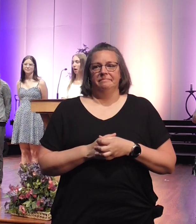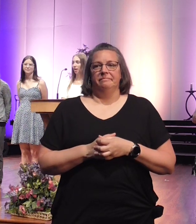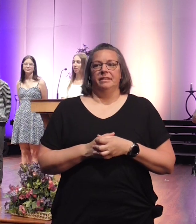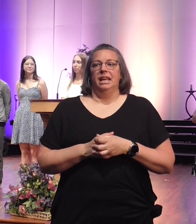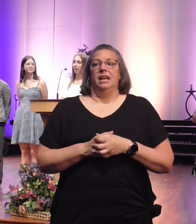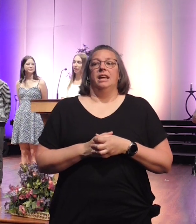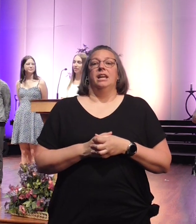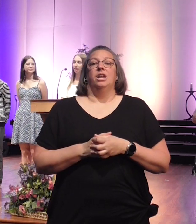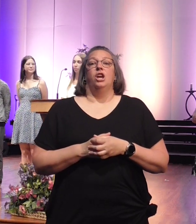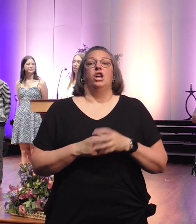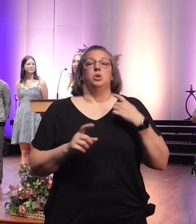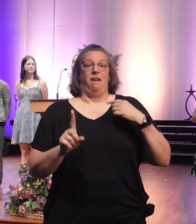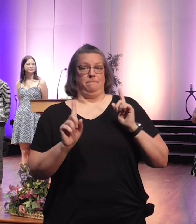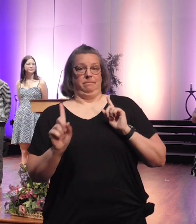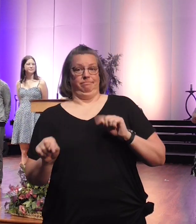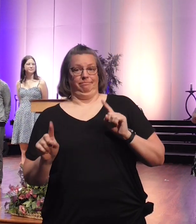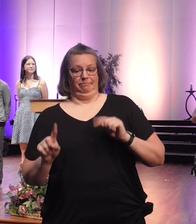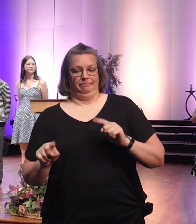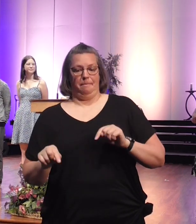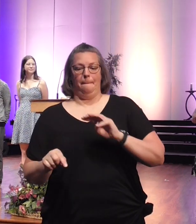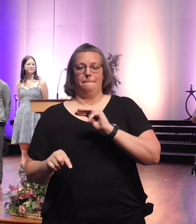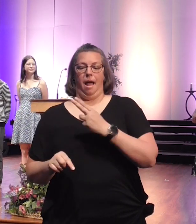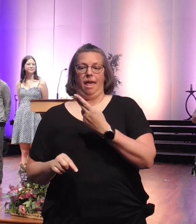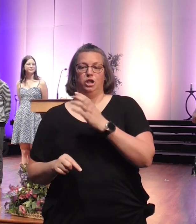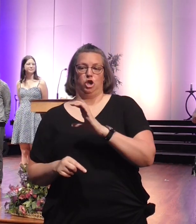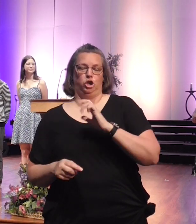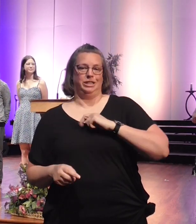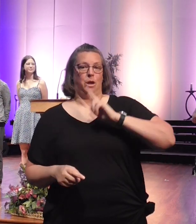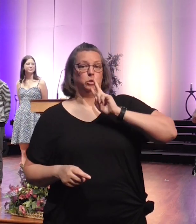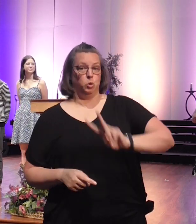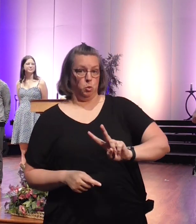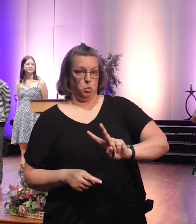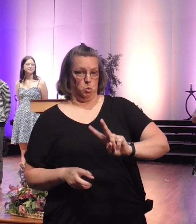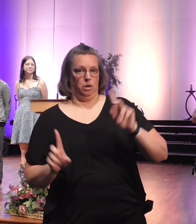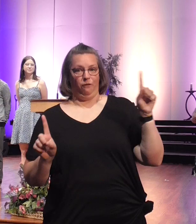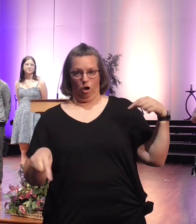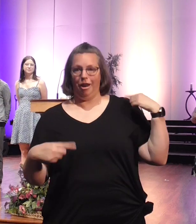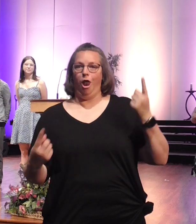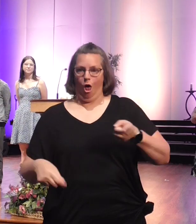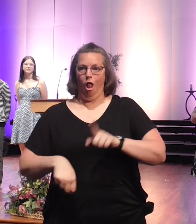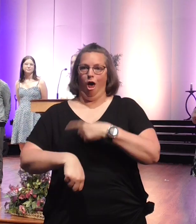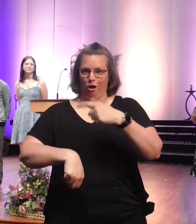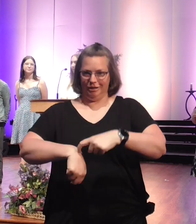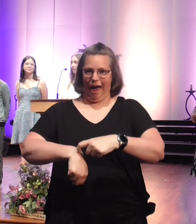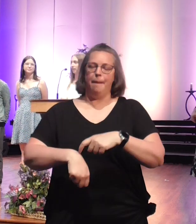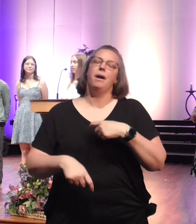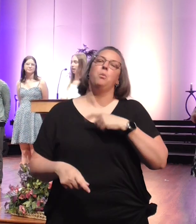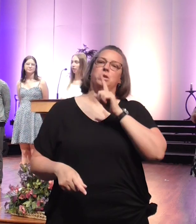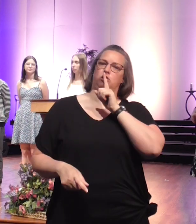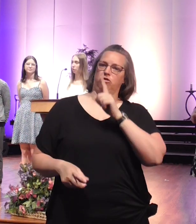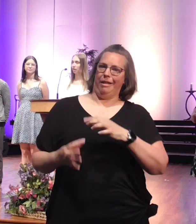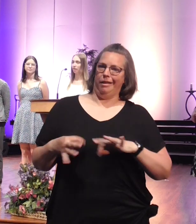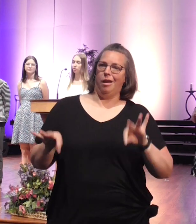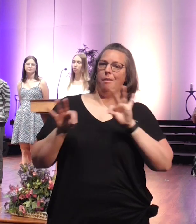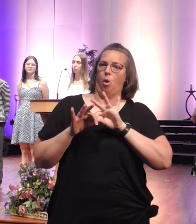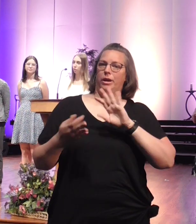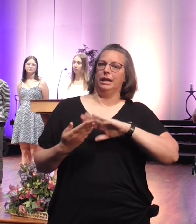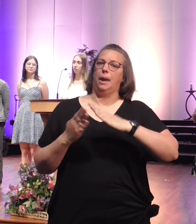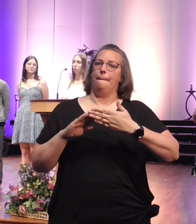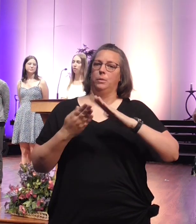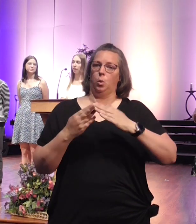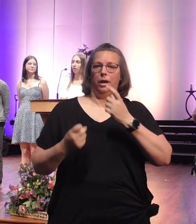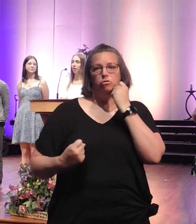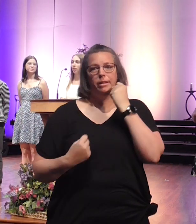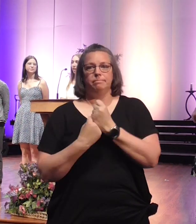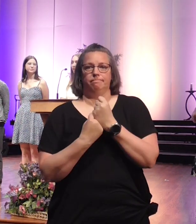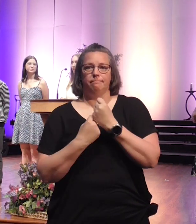And so I have been attending Mile High Church since I was around 2 years old, so a long time. And what's really stood out to me is the entire community, so supportive,